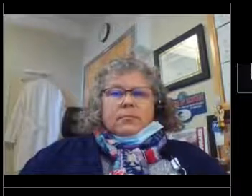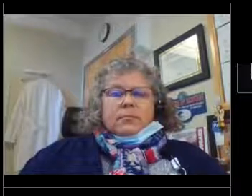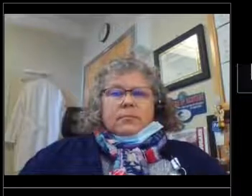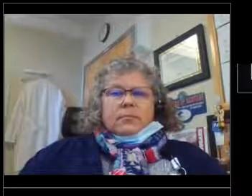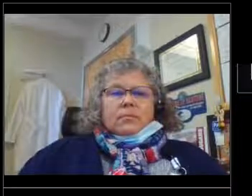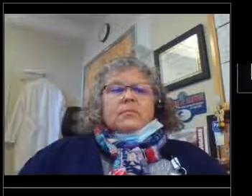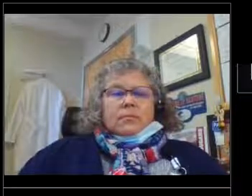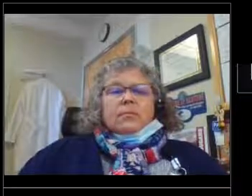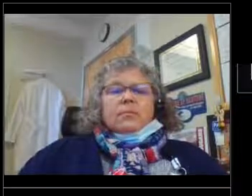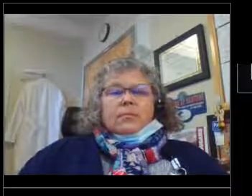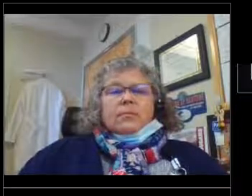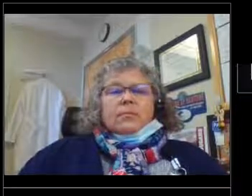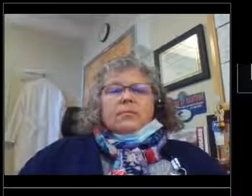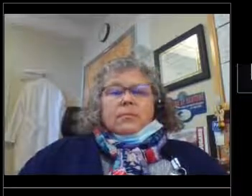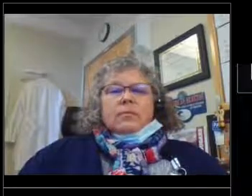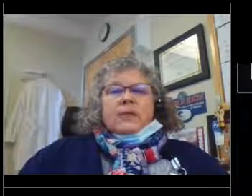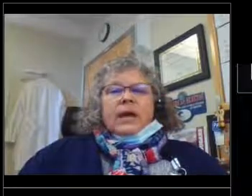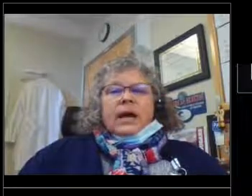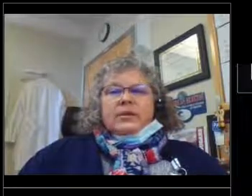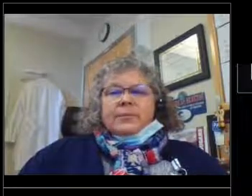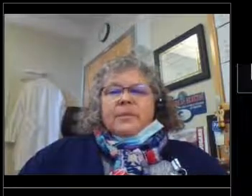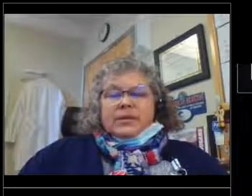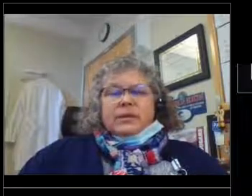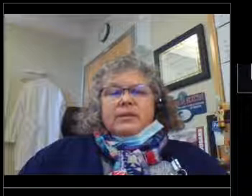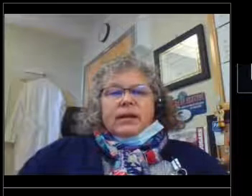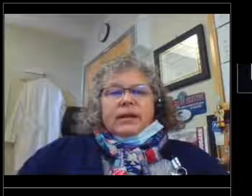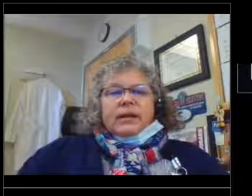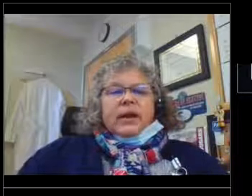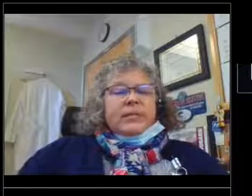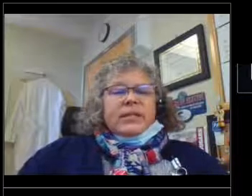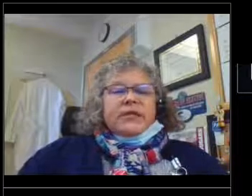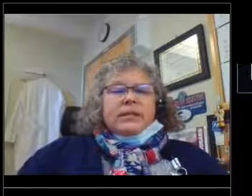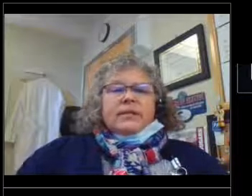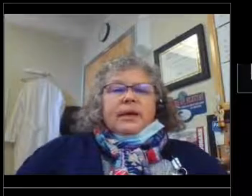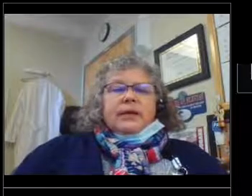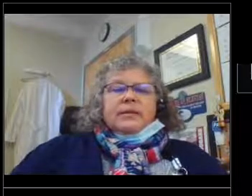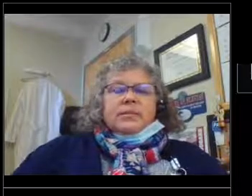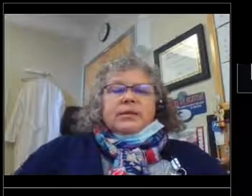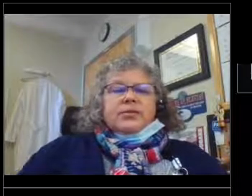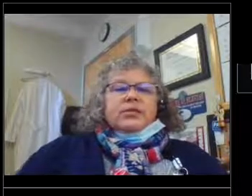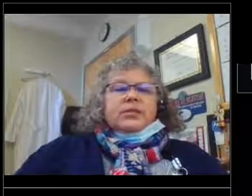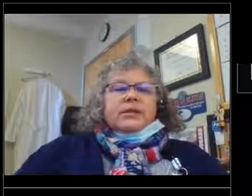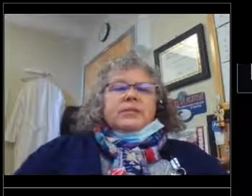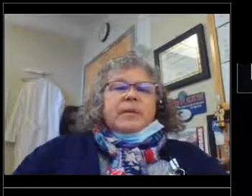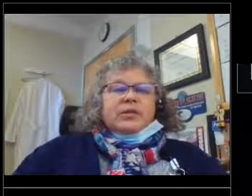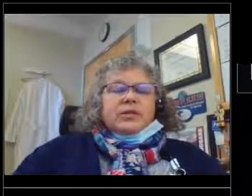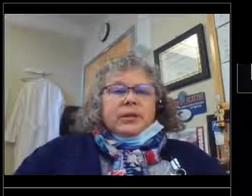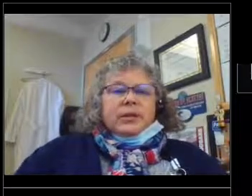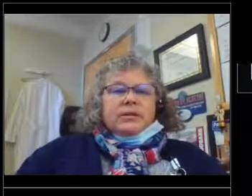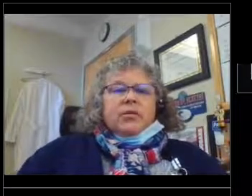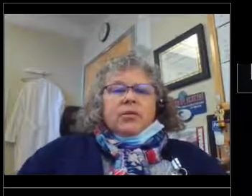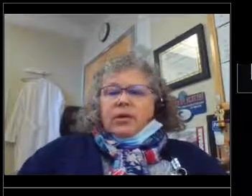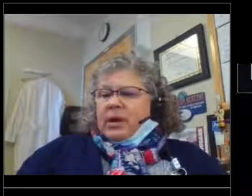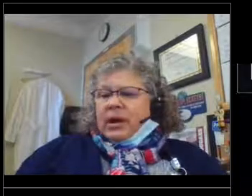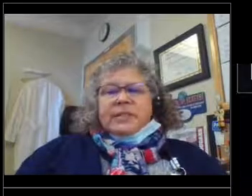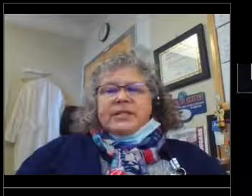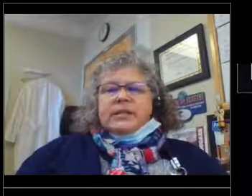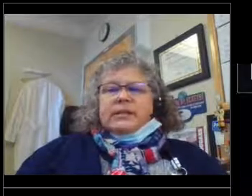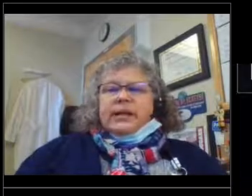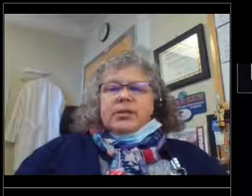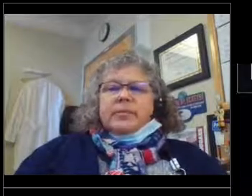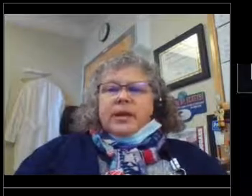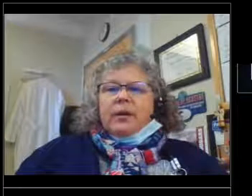scope of practice and knowledge that yeah, or subspecialties. Yeah, we definitely see that in some of the surgical subspecialties,